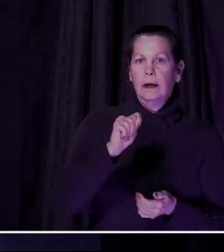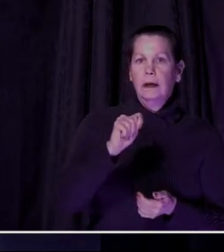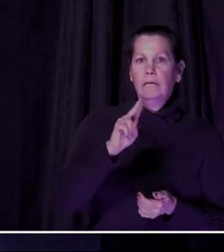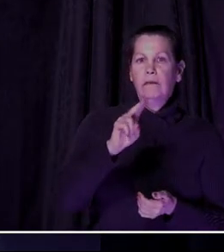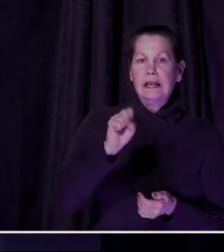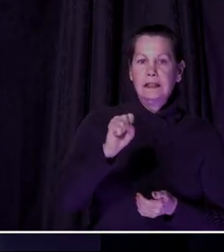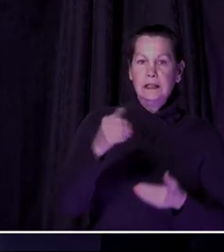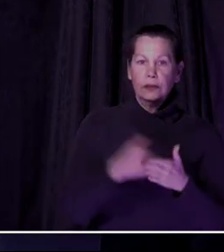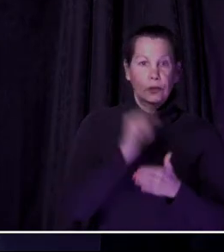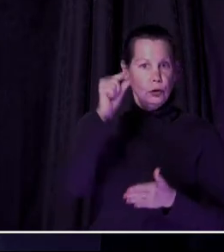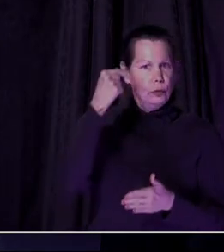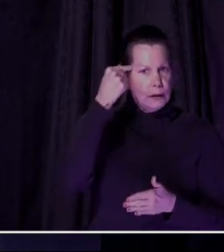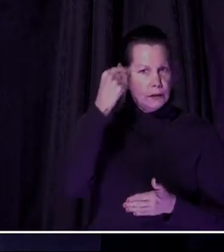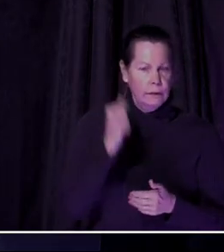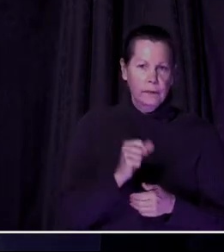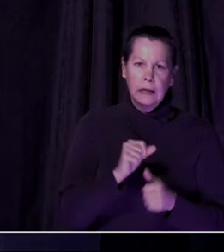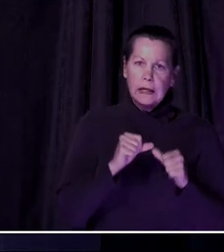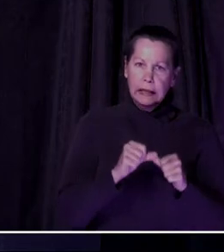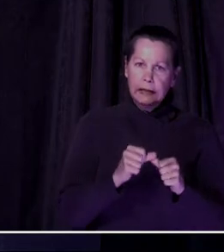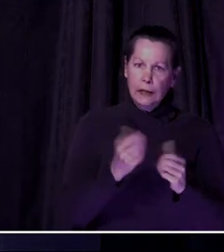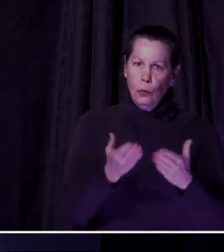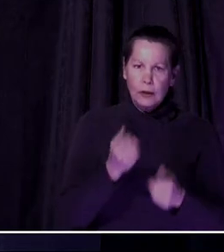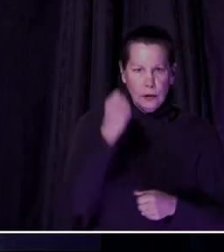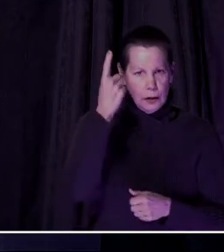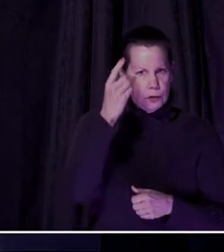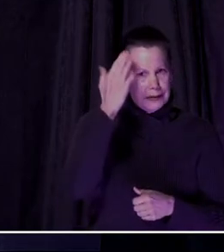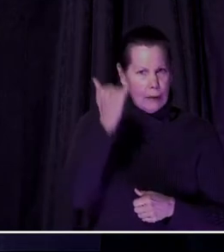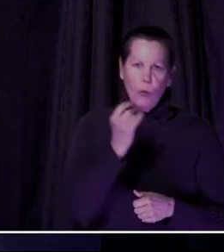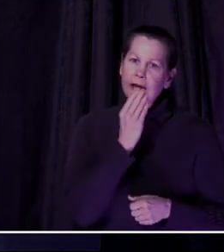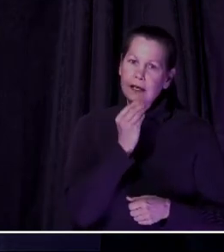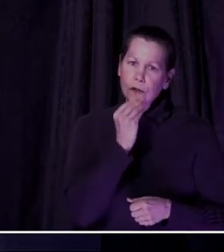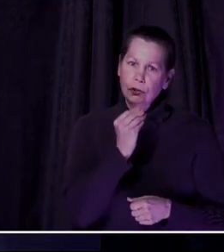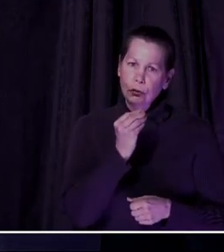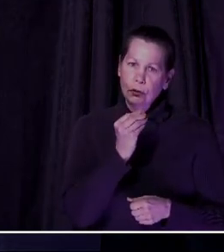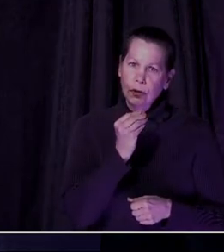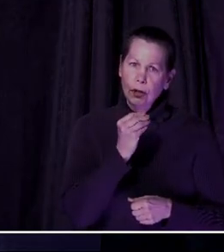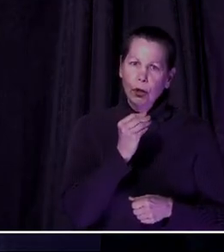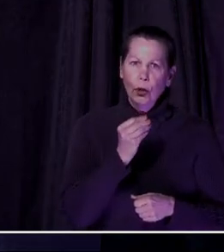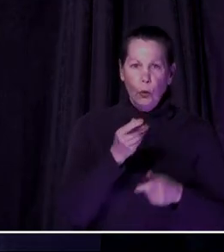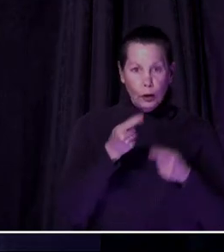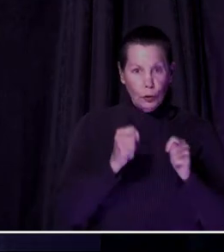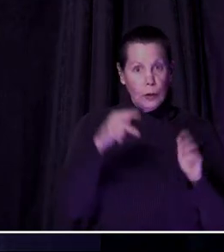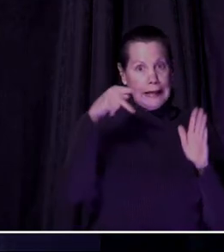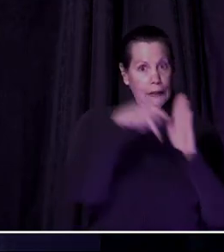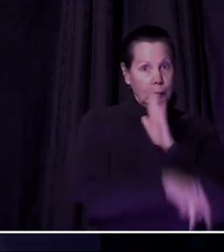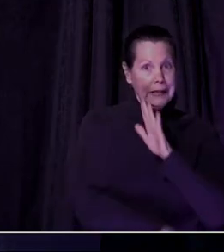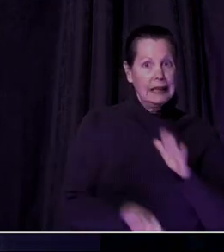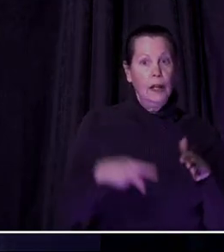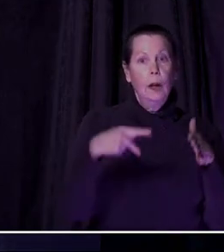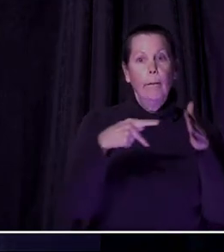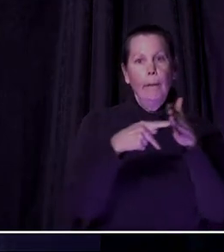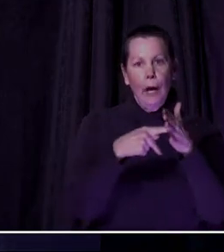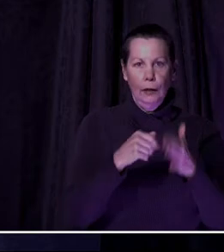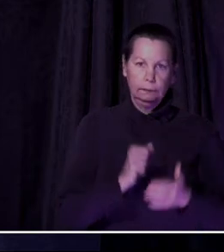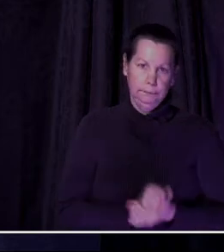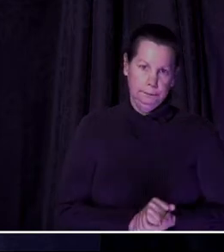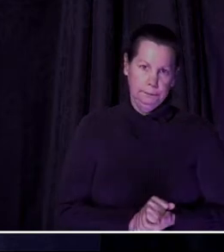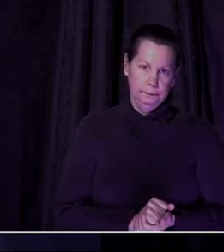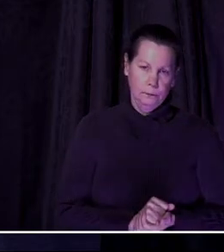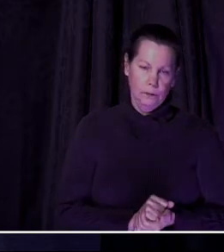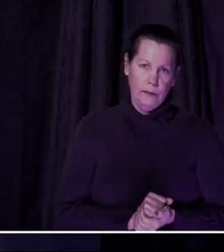new governor, he still wanted to understand why the Jews were trying to kill Paul.